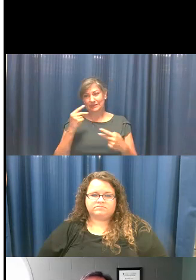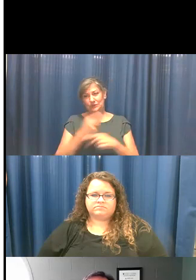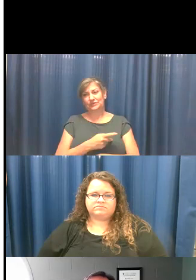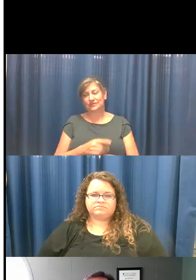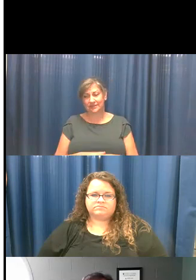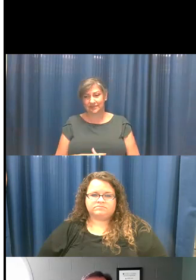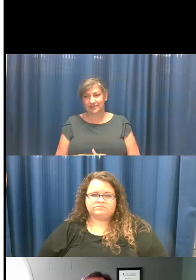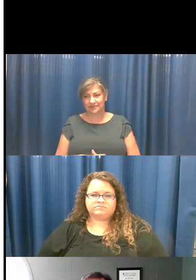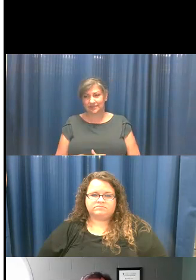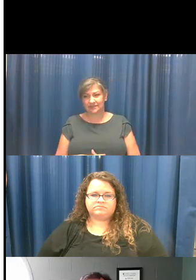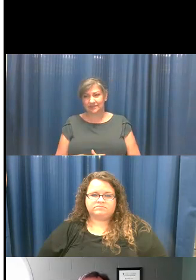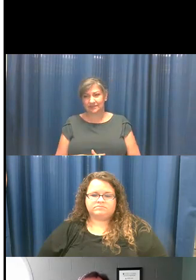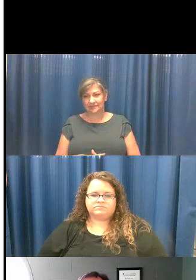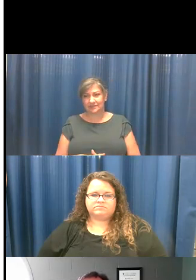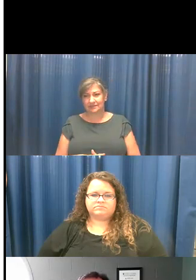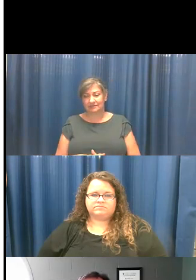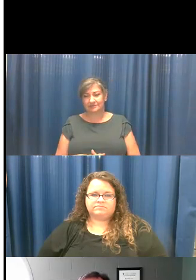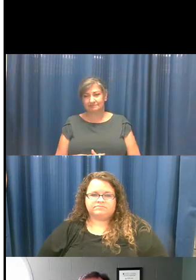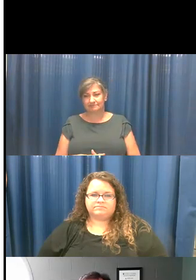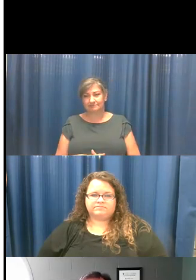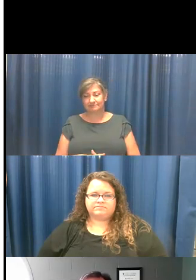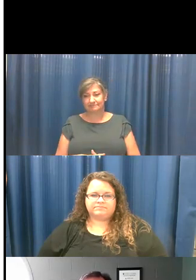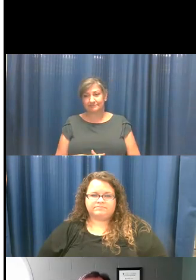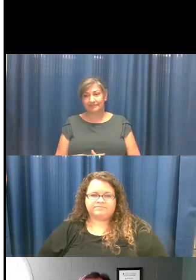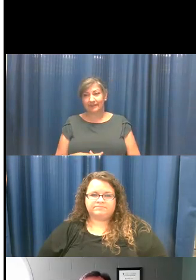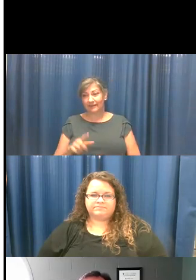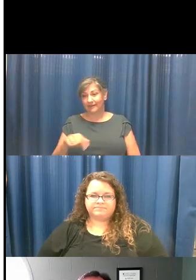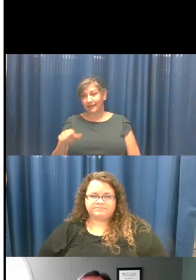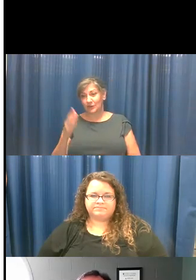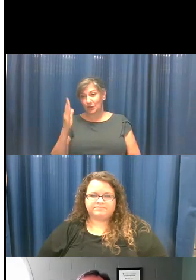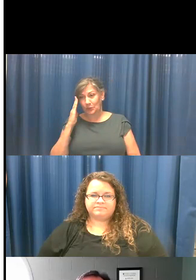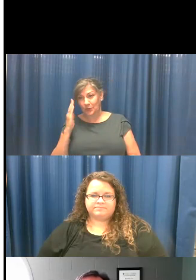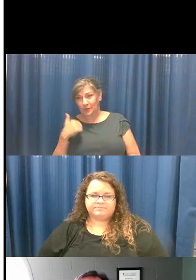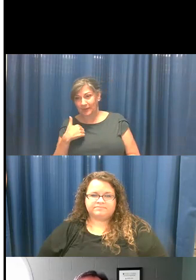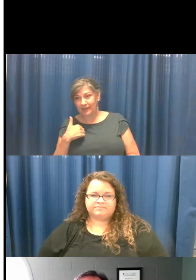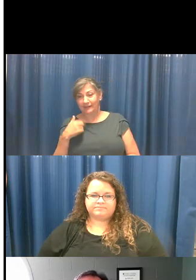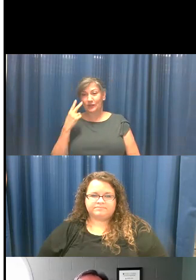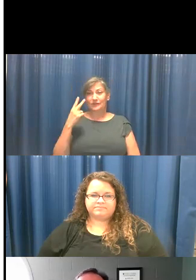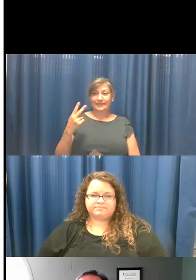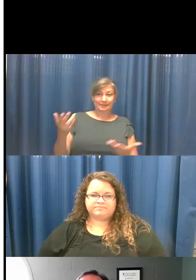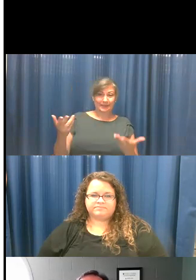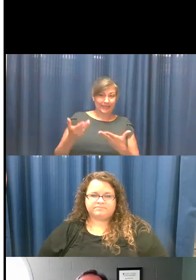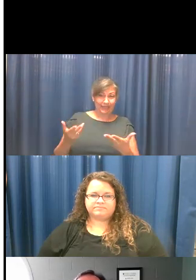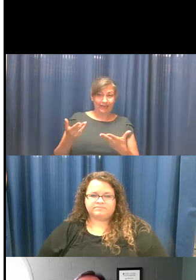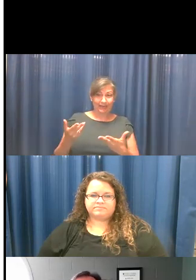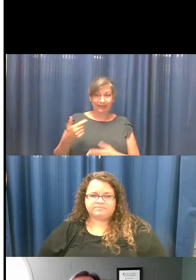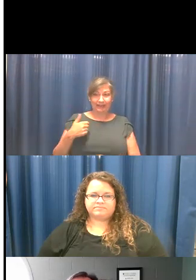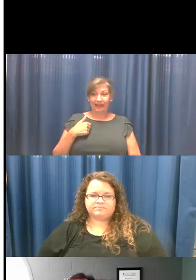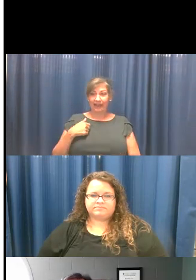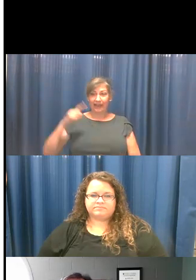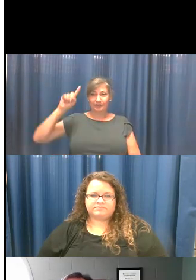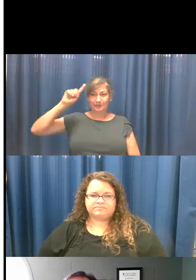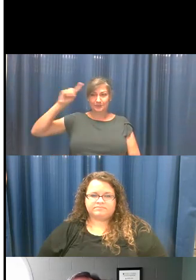And probably a lot of you, if you those of you who know me and you've seen me around, I'm 5'7"